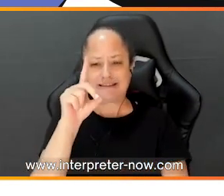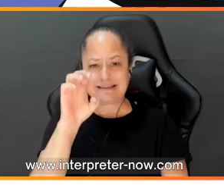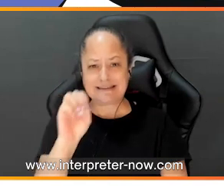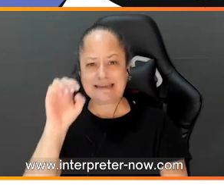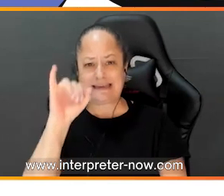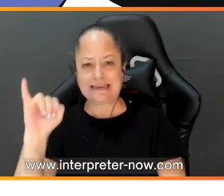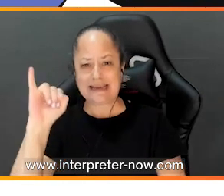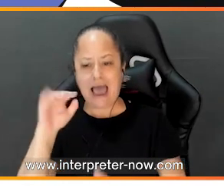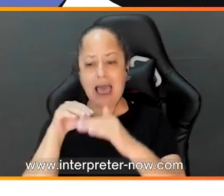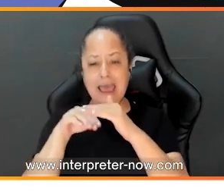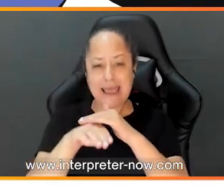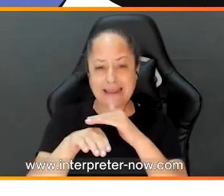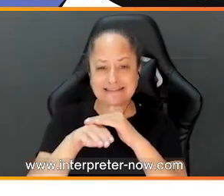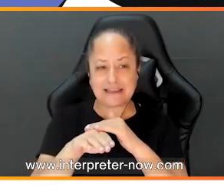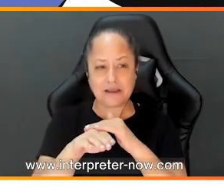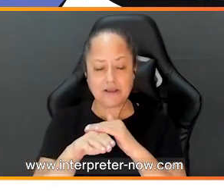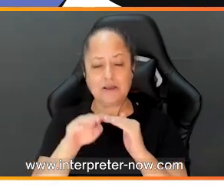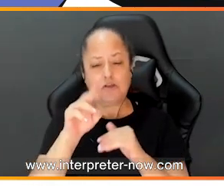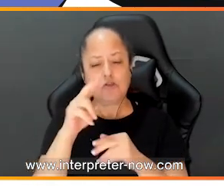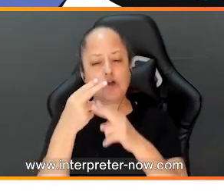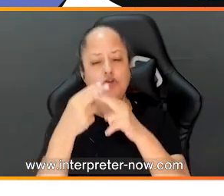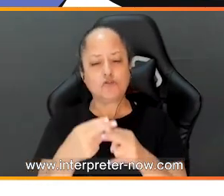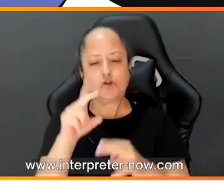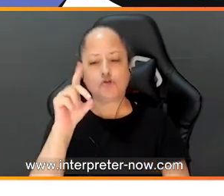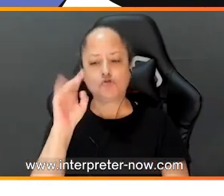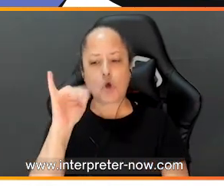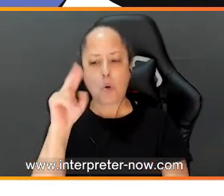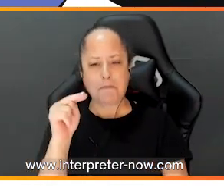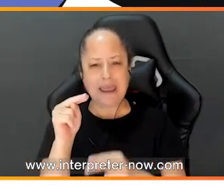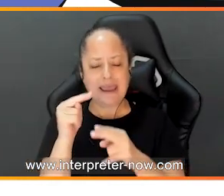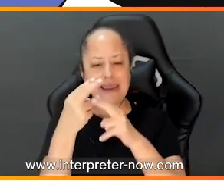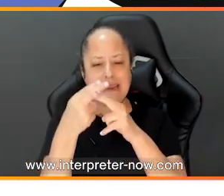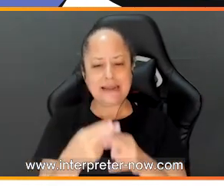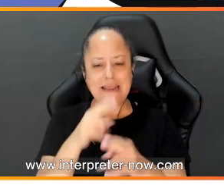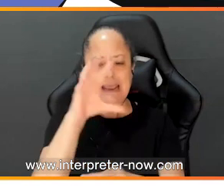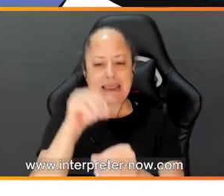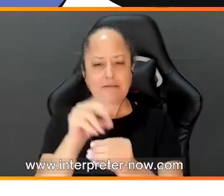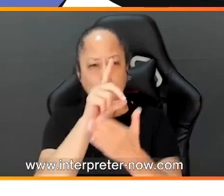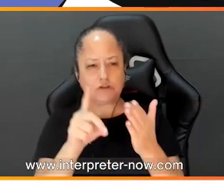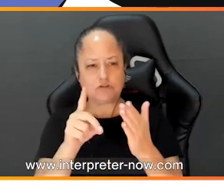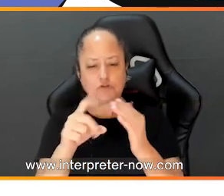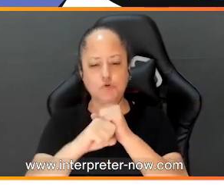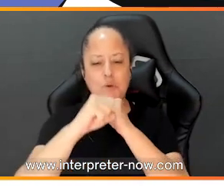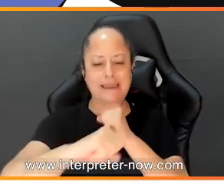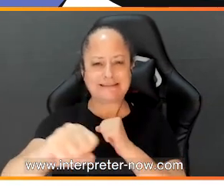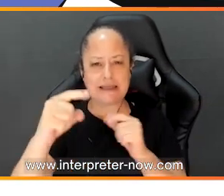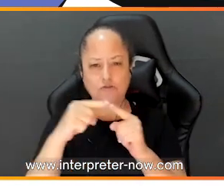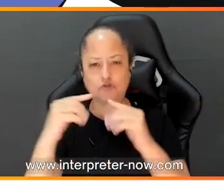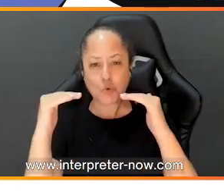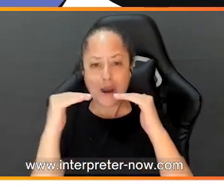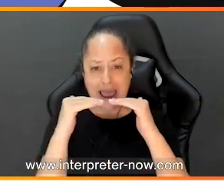usual domains that we see associated with inclusive design, but looking to extend that towards equity and